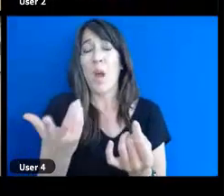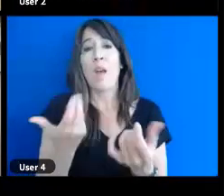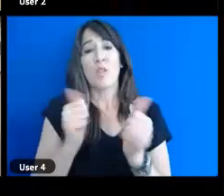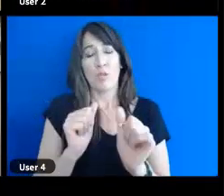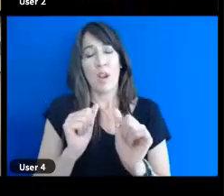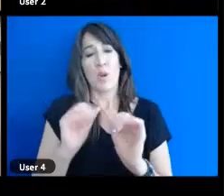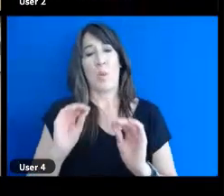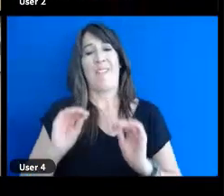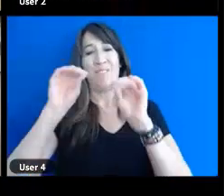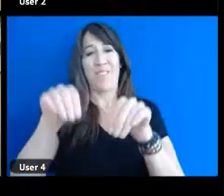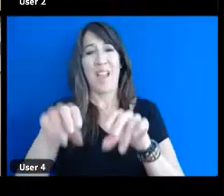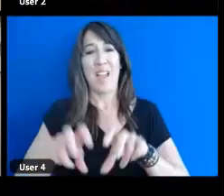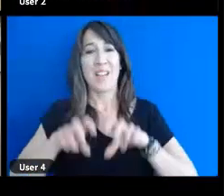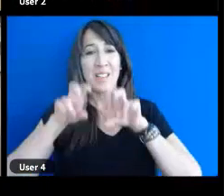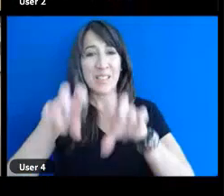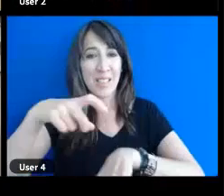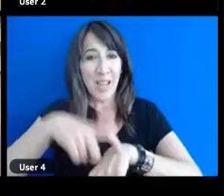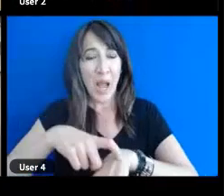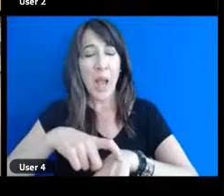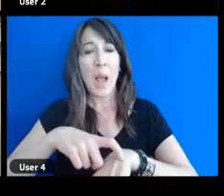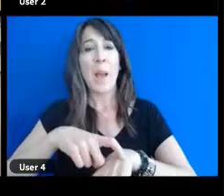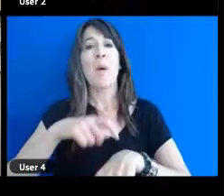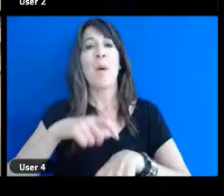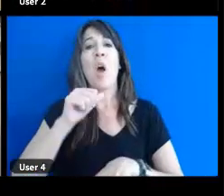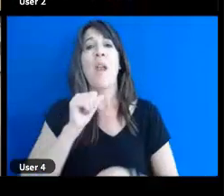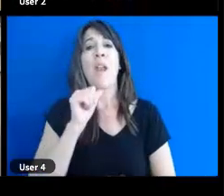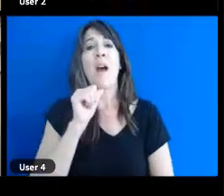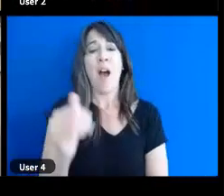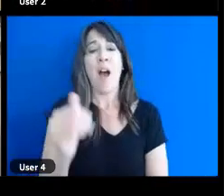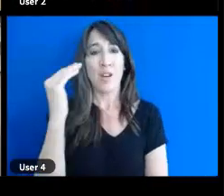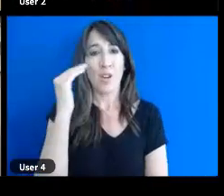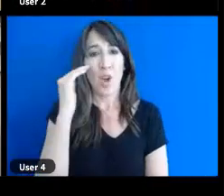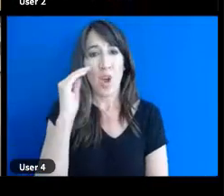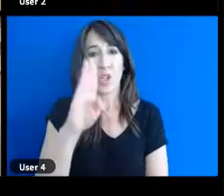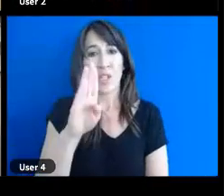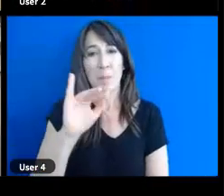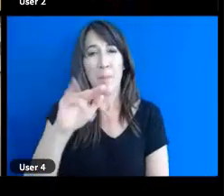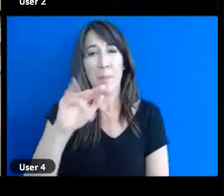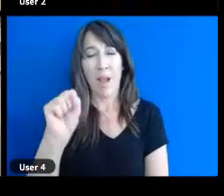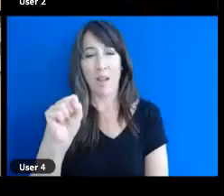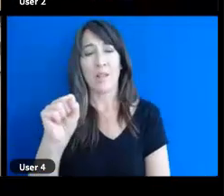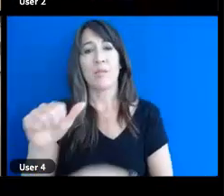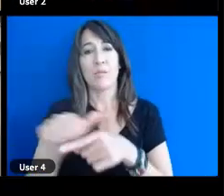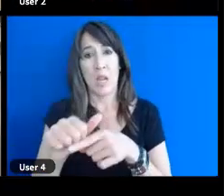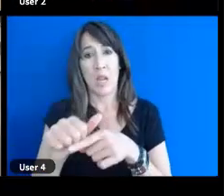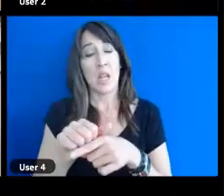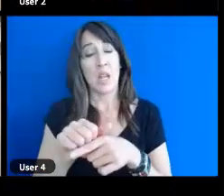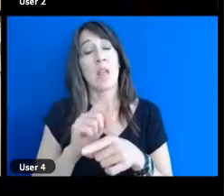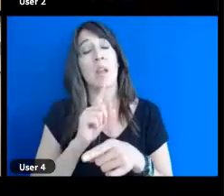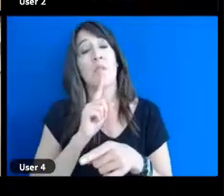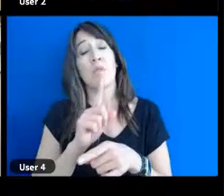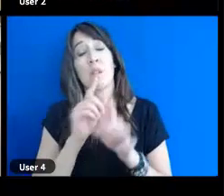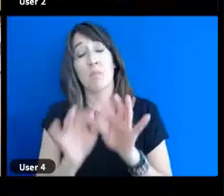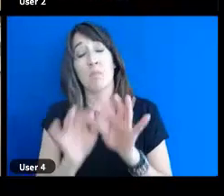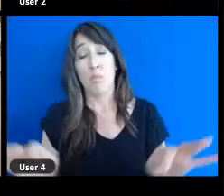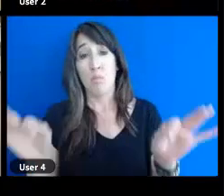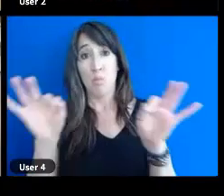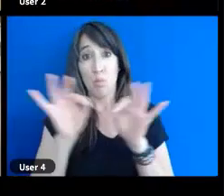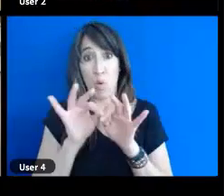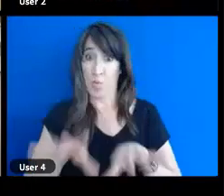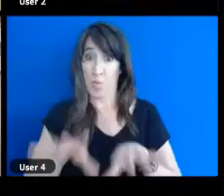more organizations are investing the time and the money in unconscious bias training. I do believe that it